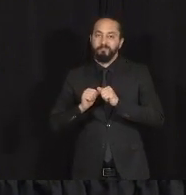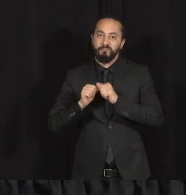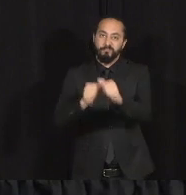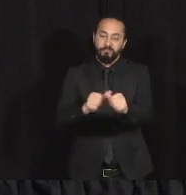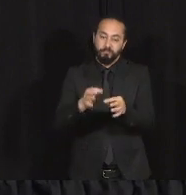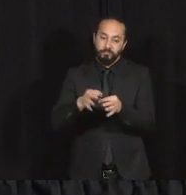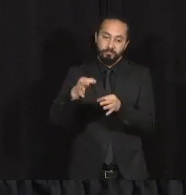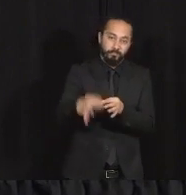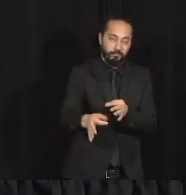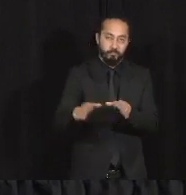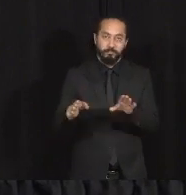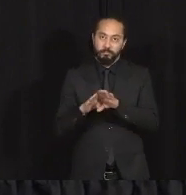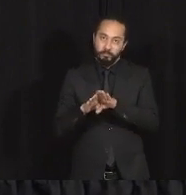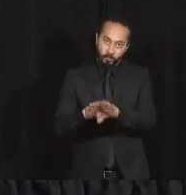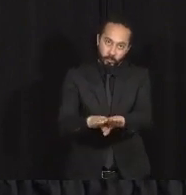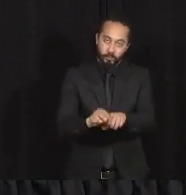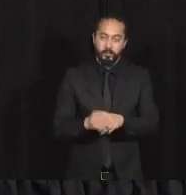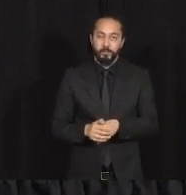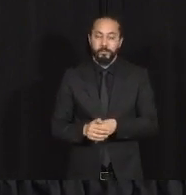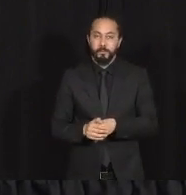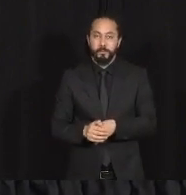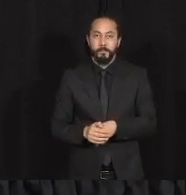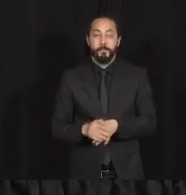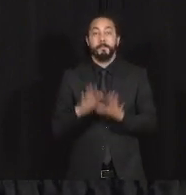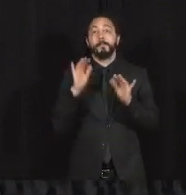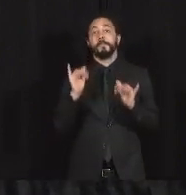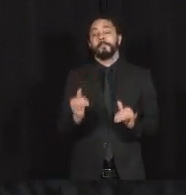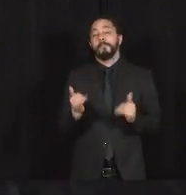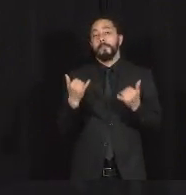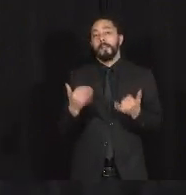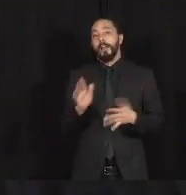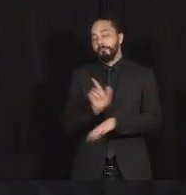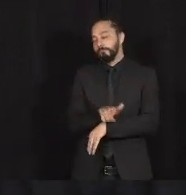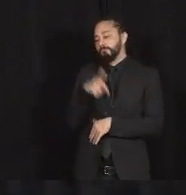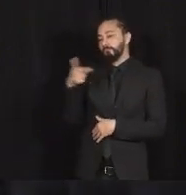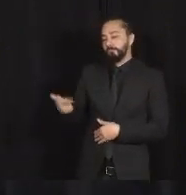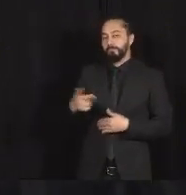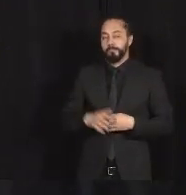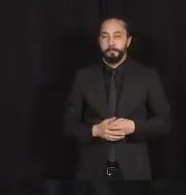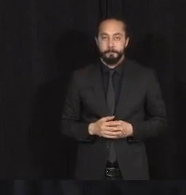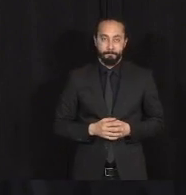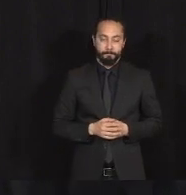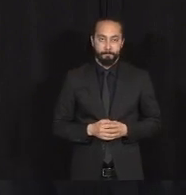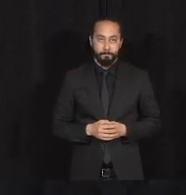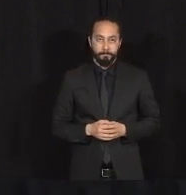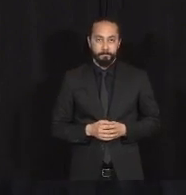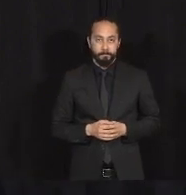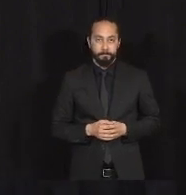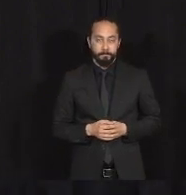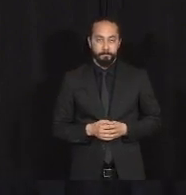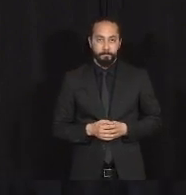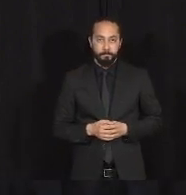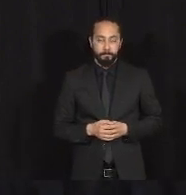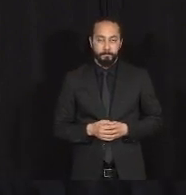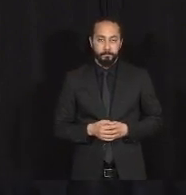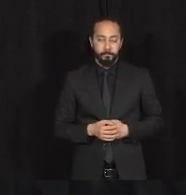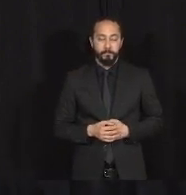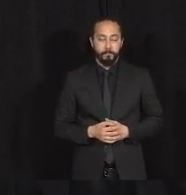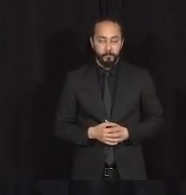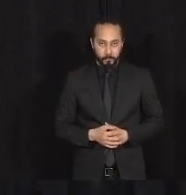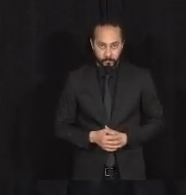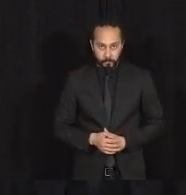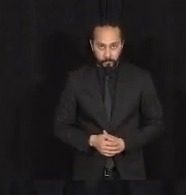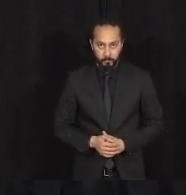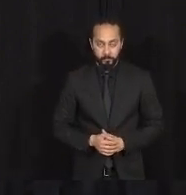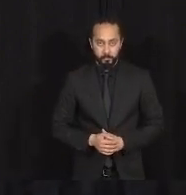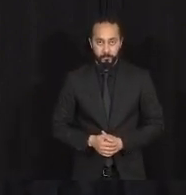to Steny Brown. Thank you. I want to just start on slide 9 for those who are